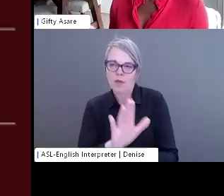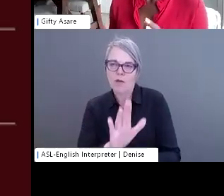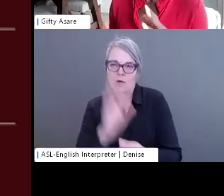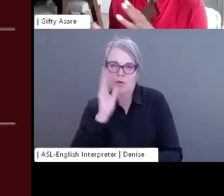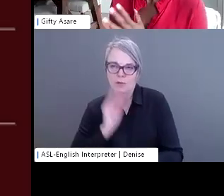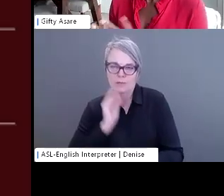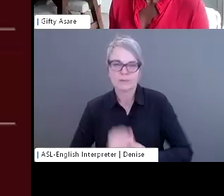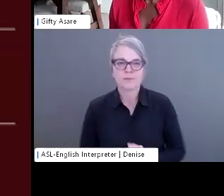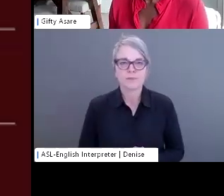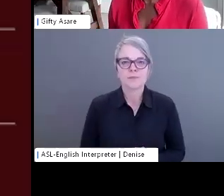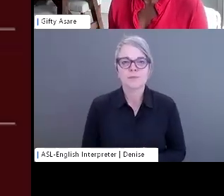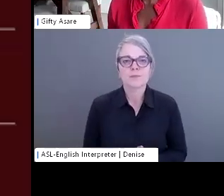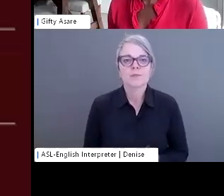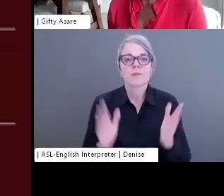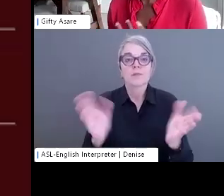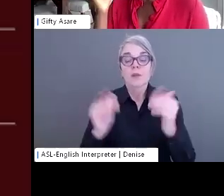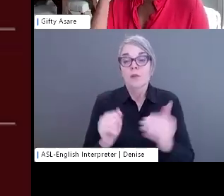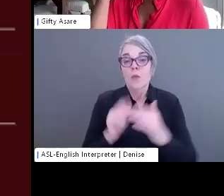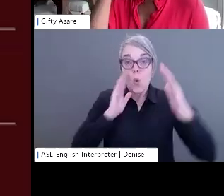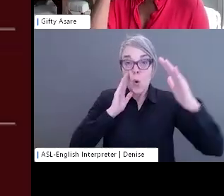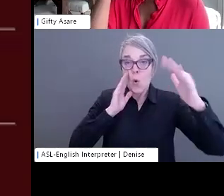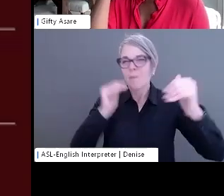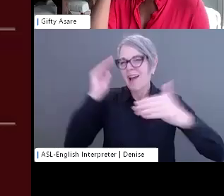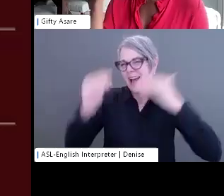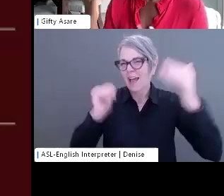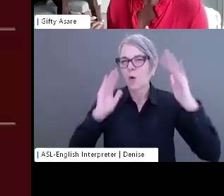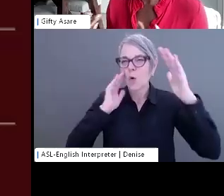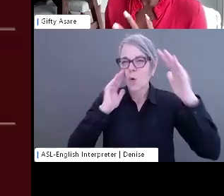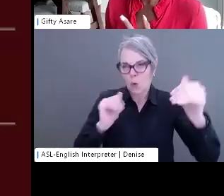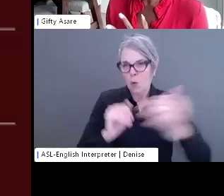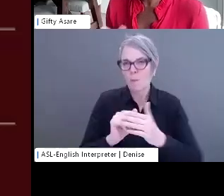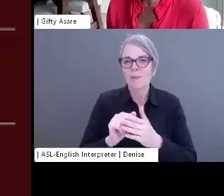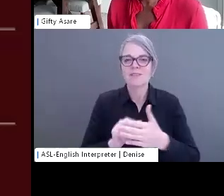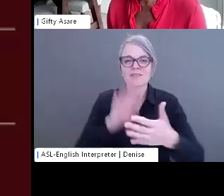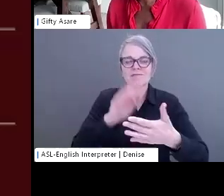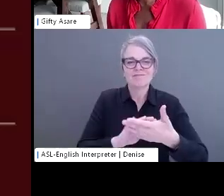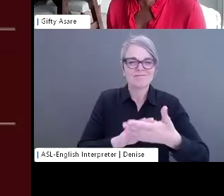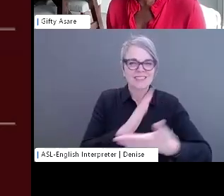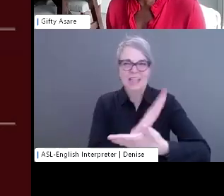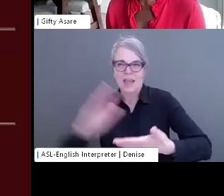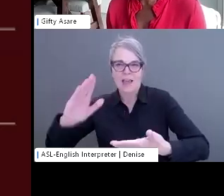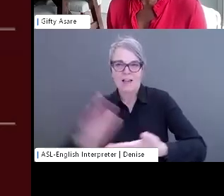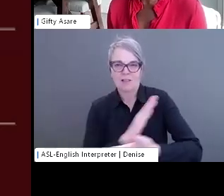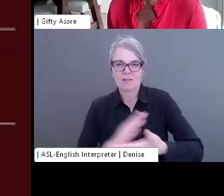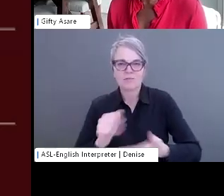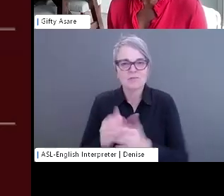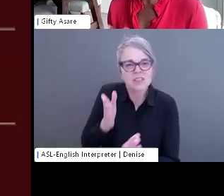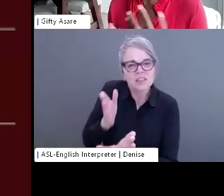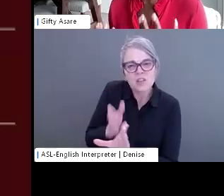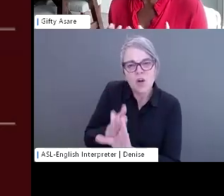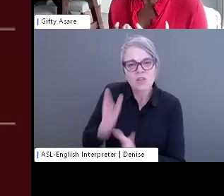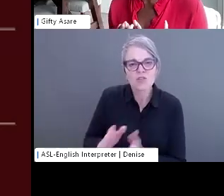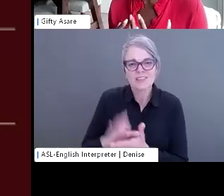The Adult Hope Scale was developed by psychologist C.R. Snyder in 1991, and it's a self-report measure to